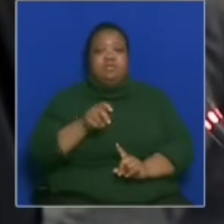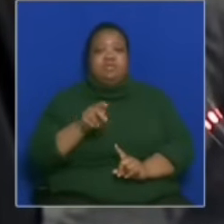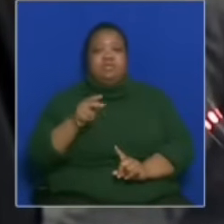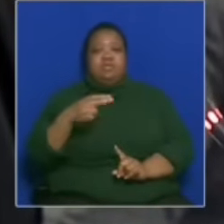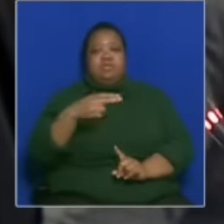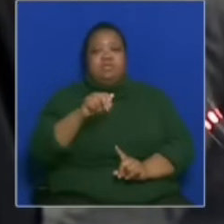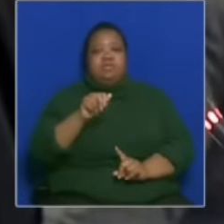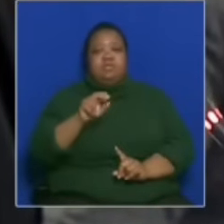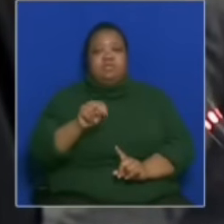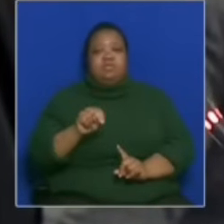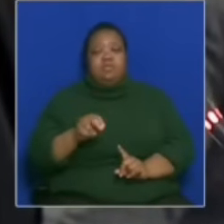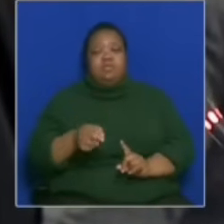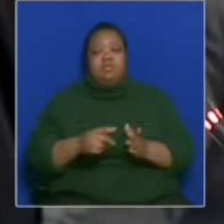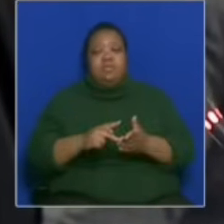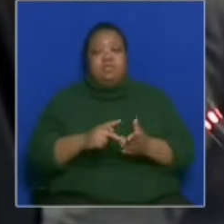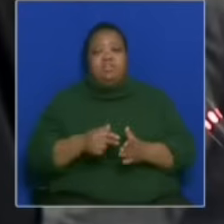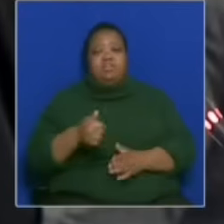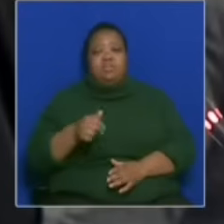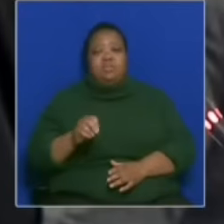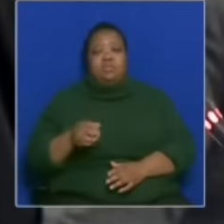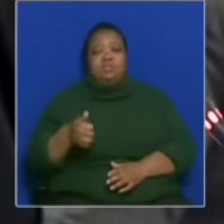6069,